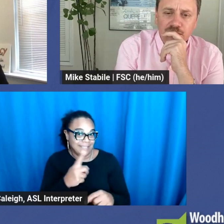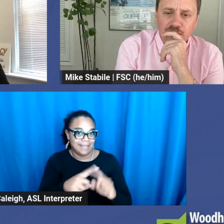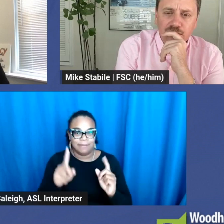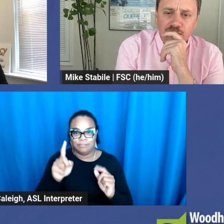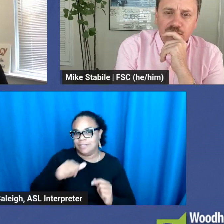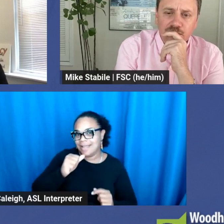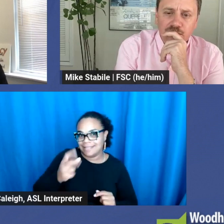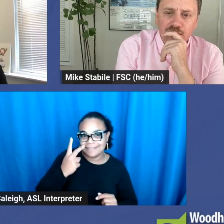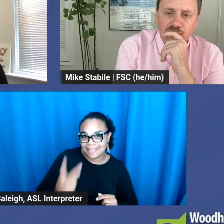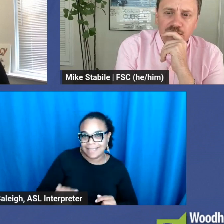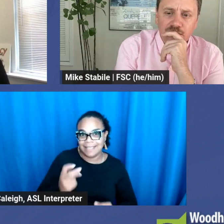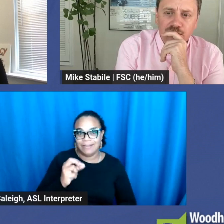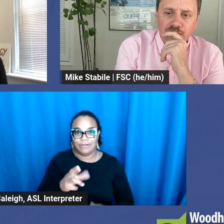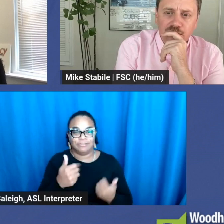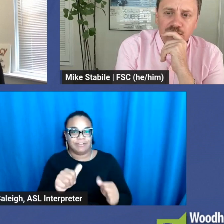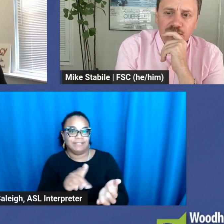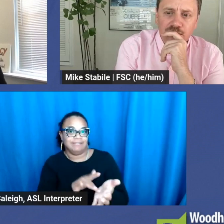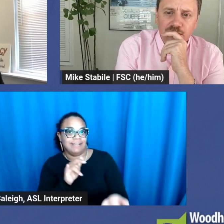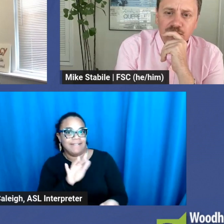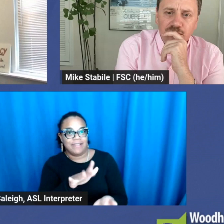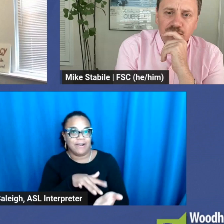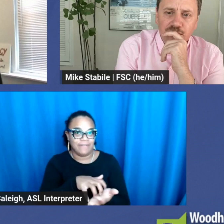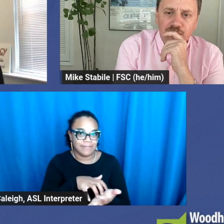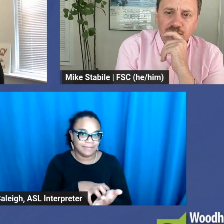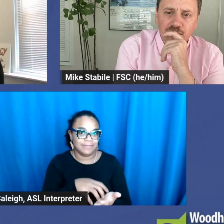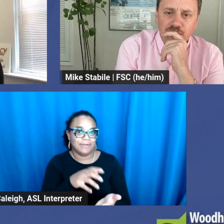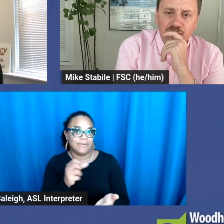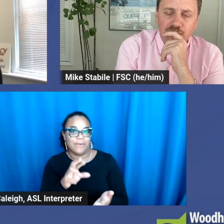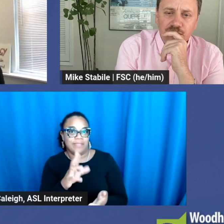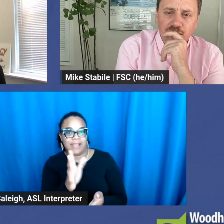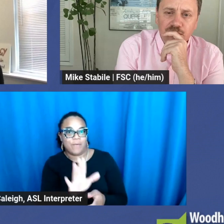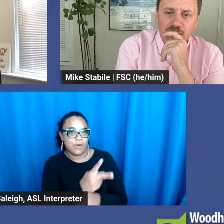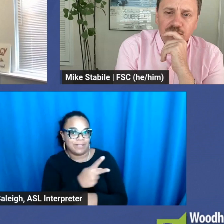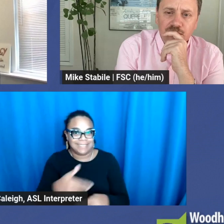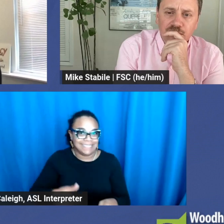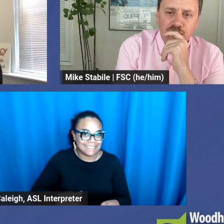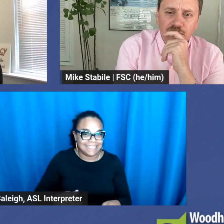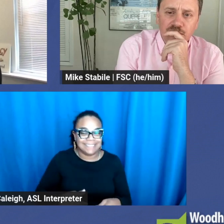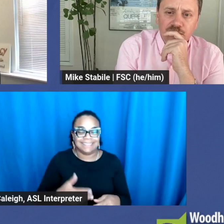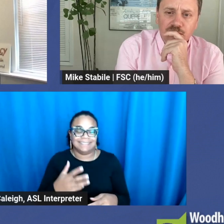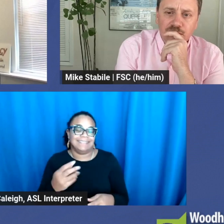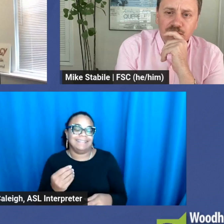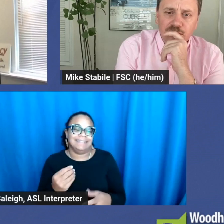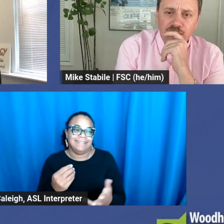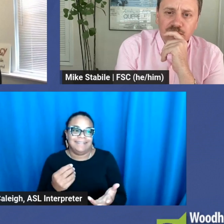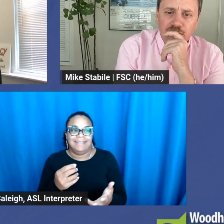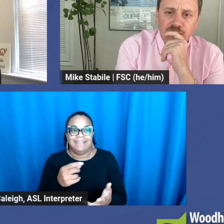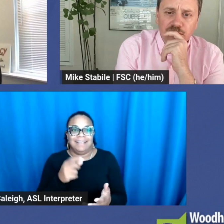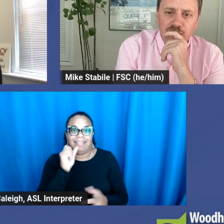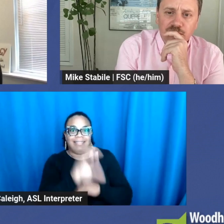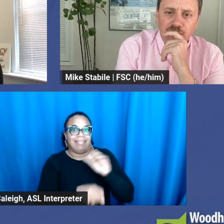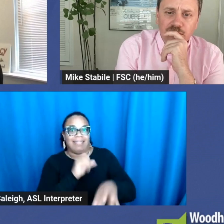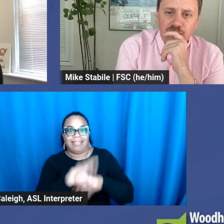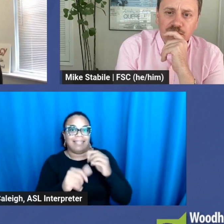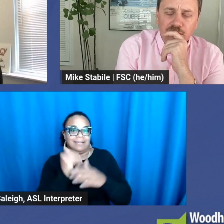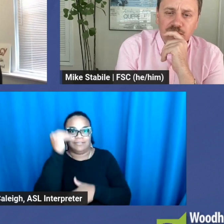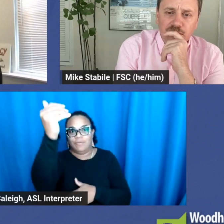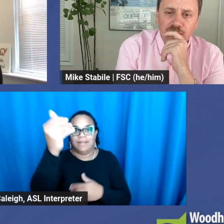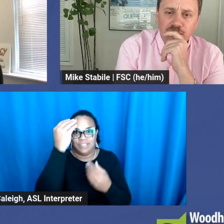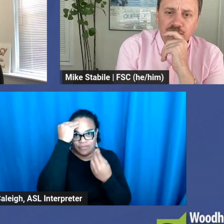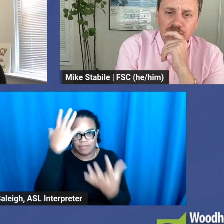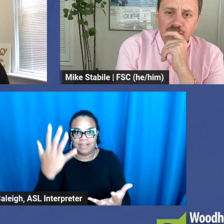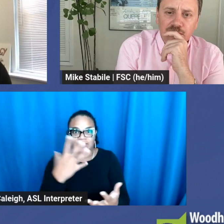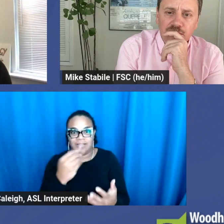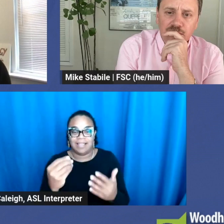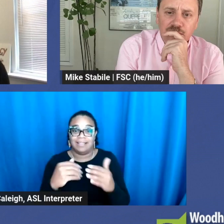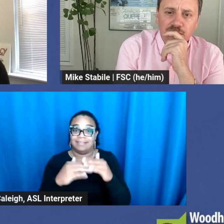worst instincts, or prey on their vulnerabilities, and that there's this unending kind of avalanche of information, and minors are kind of helpless to do